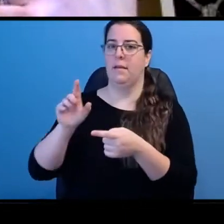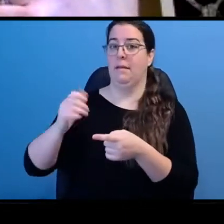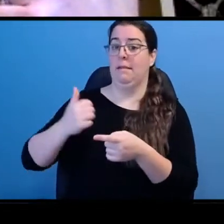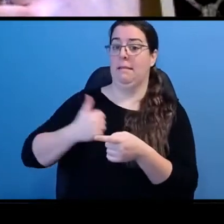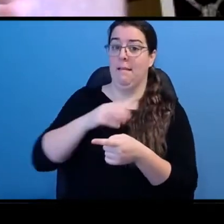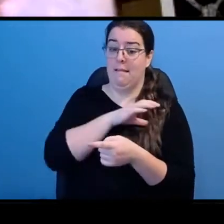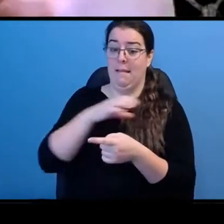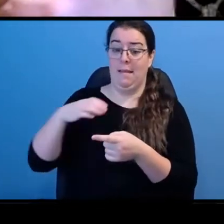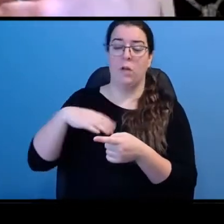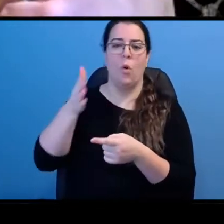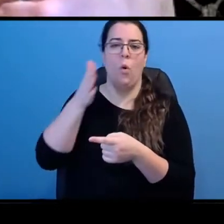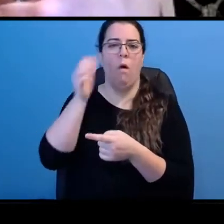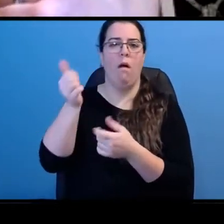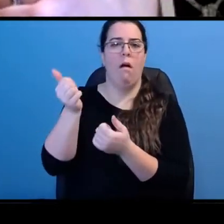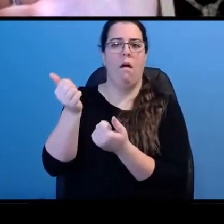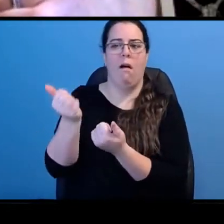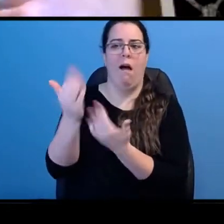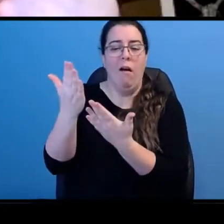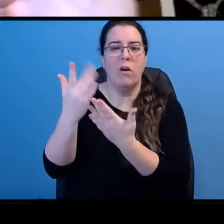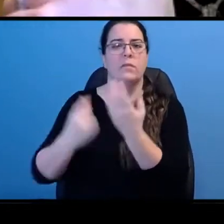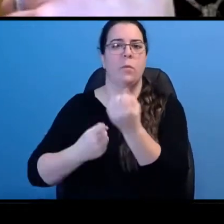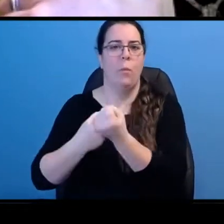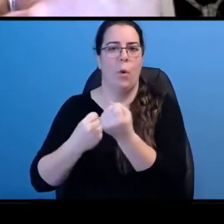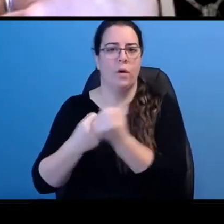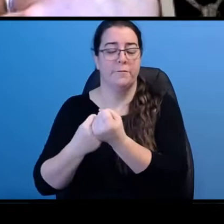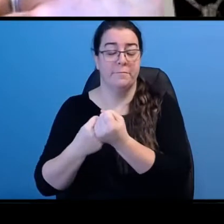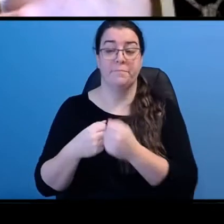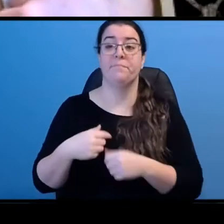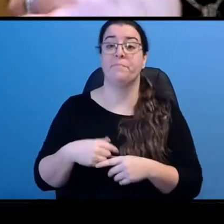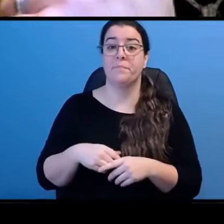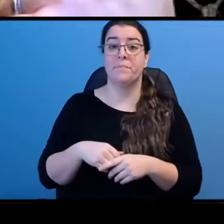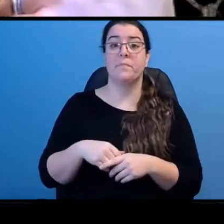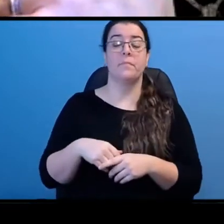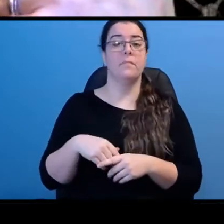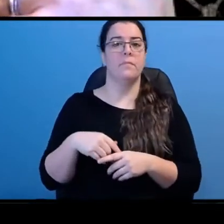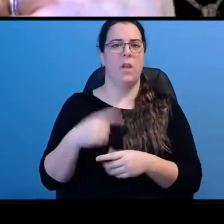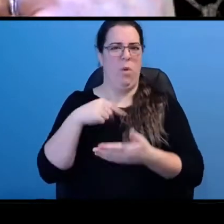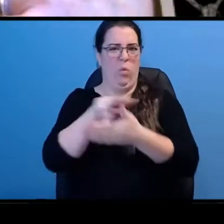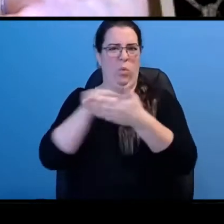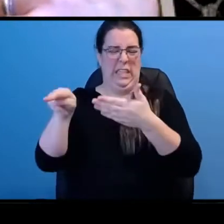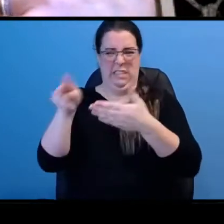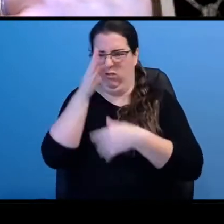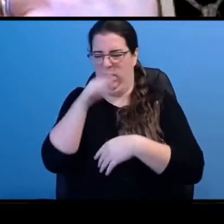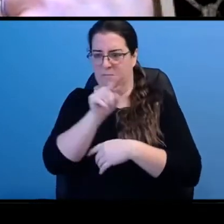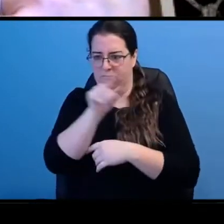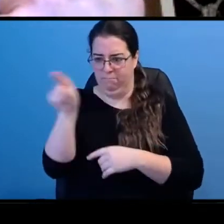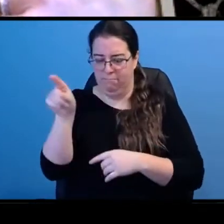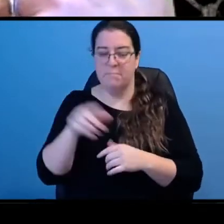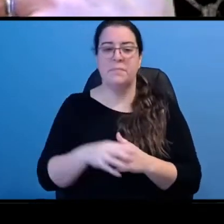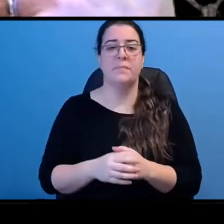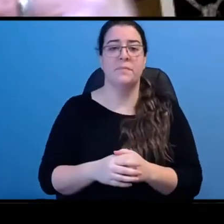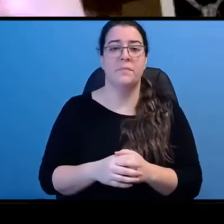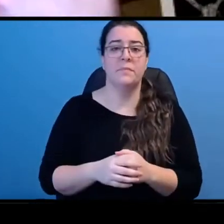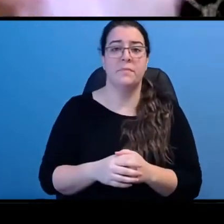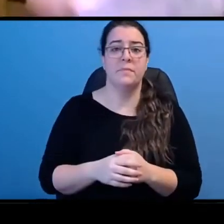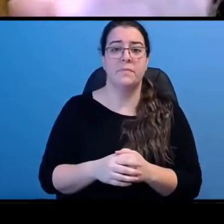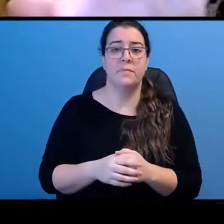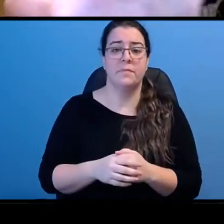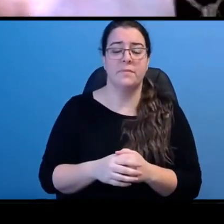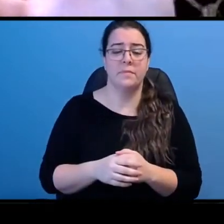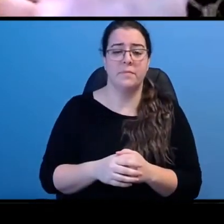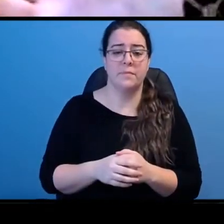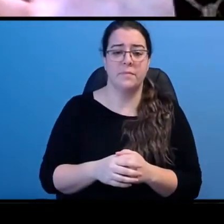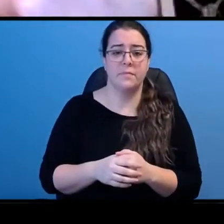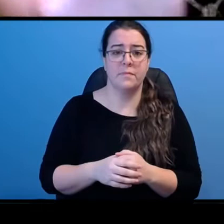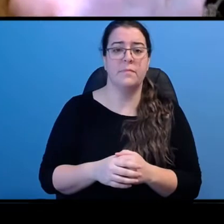here for a second. Yeah. Who can request assistance? Individuals or the lead applicant for a group who self-identify as artists